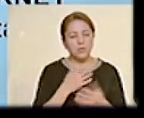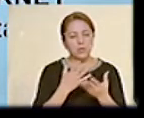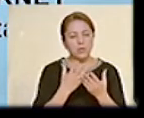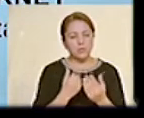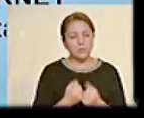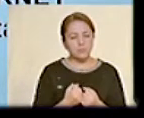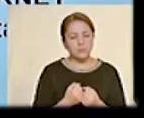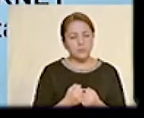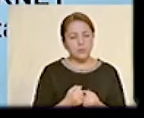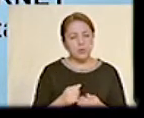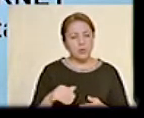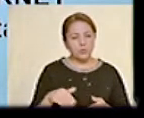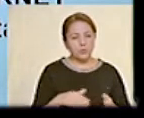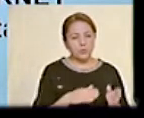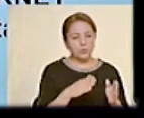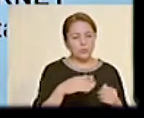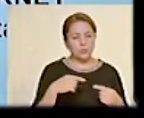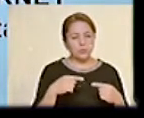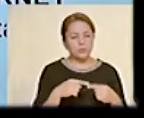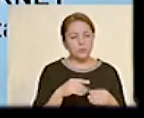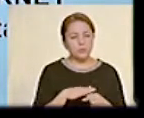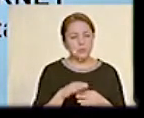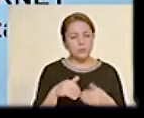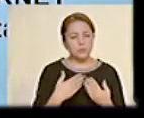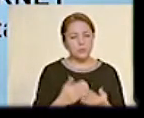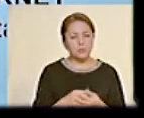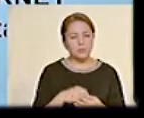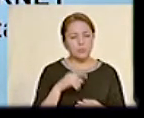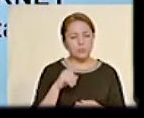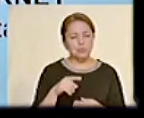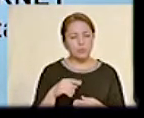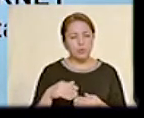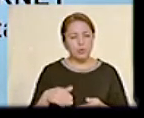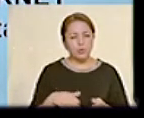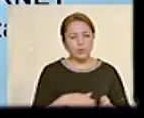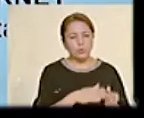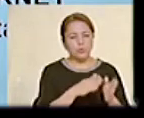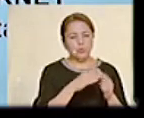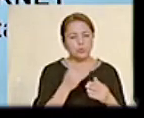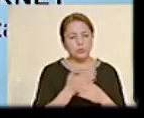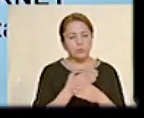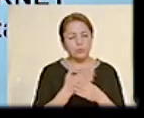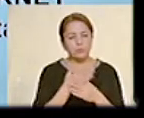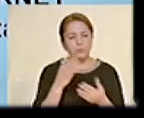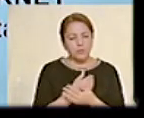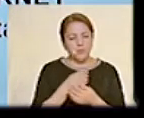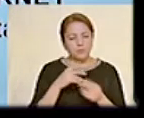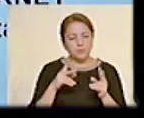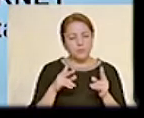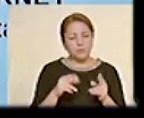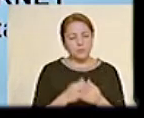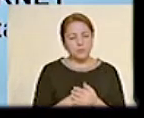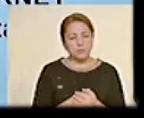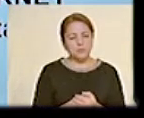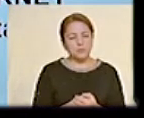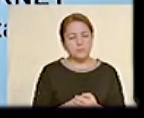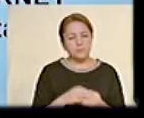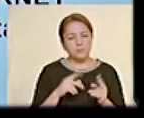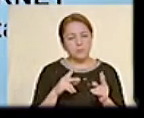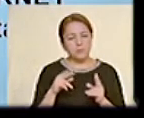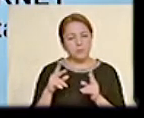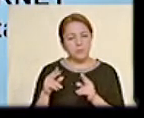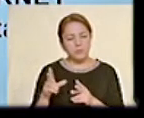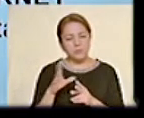qiluvchiga yo'lni aniqlashtirib beradi. Ya'ni ushbu yo'l yordamida, aniqlashtirilgan yo'l yordamida axborotimiz